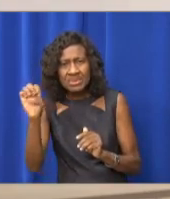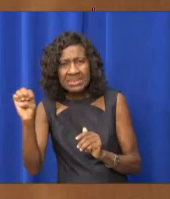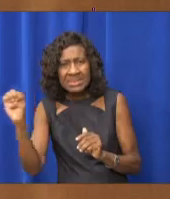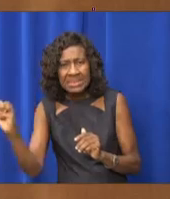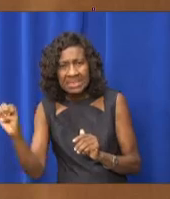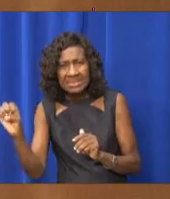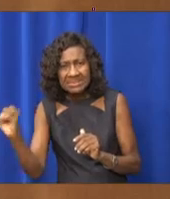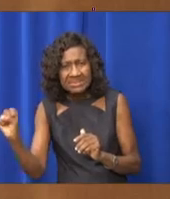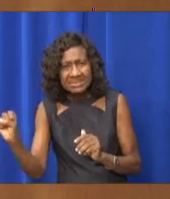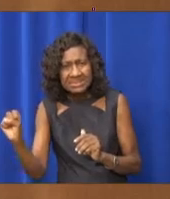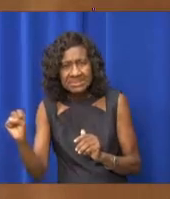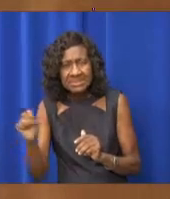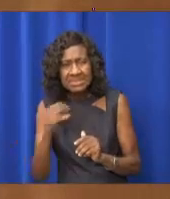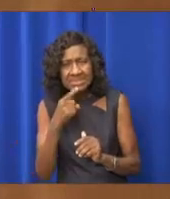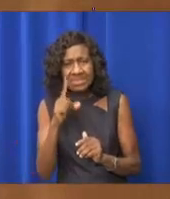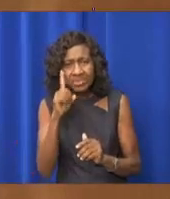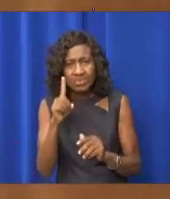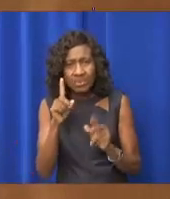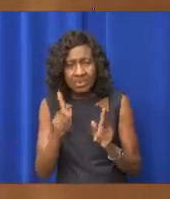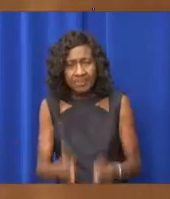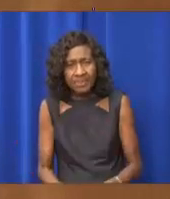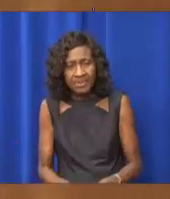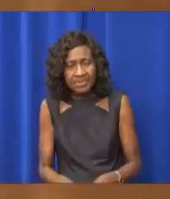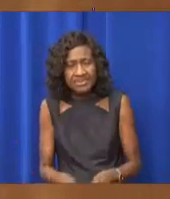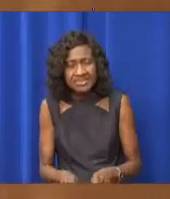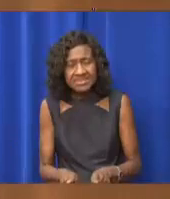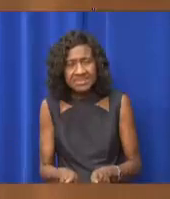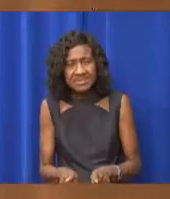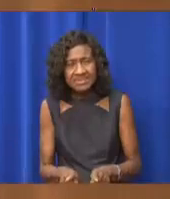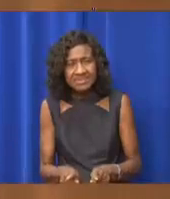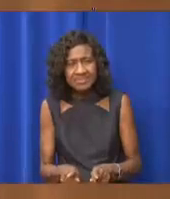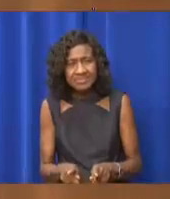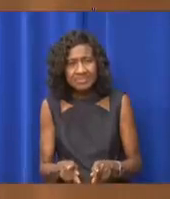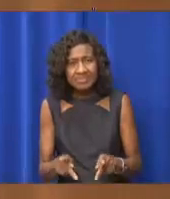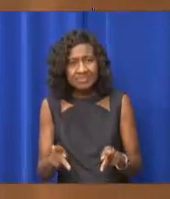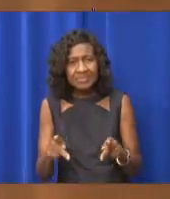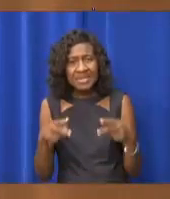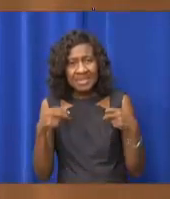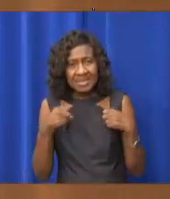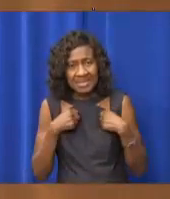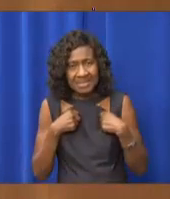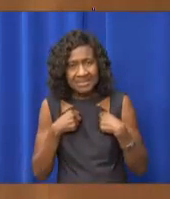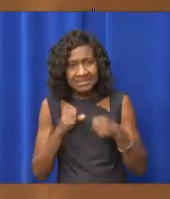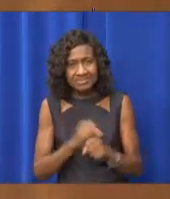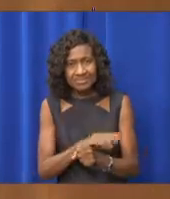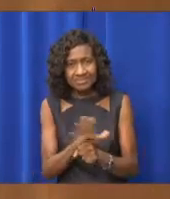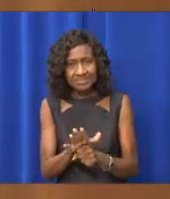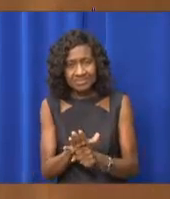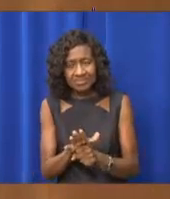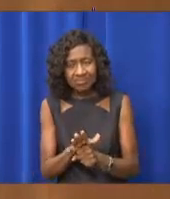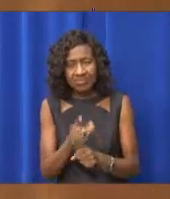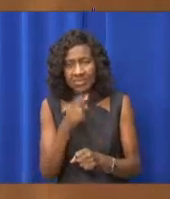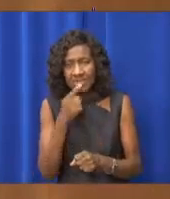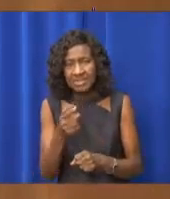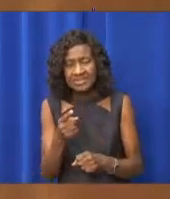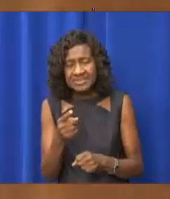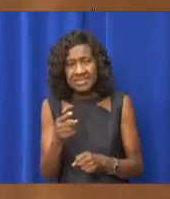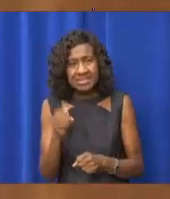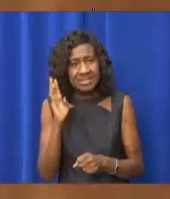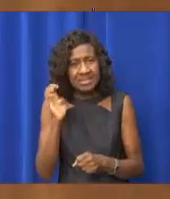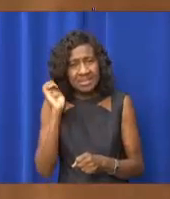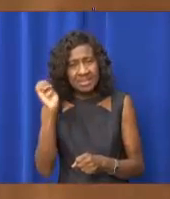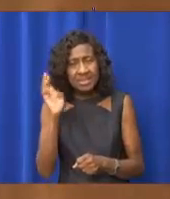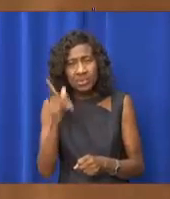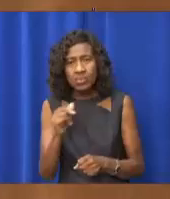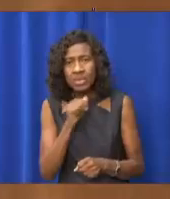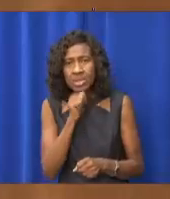different? As you know, I wouldn't report about individual instances or give the details. I've said previously that